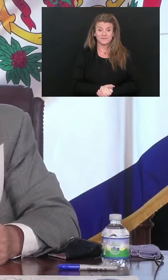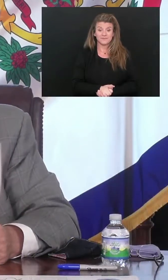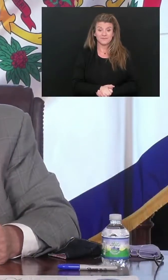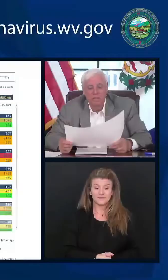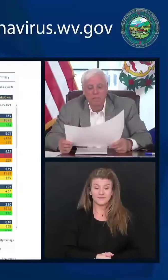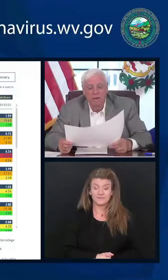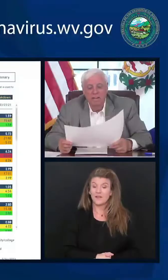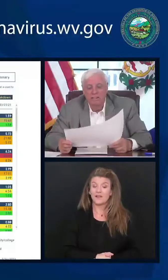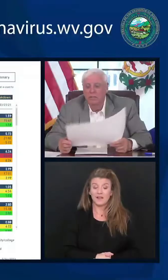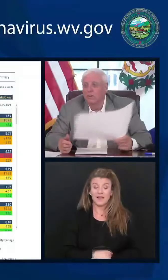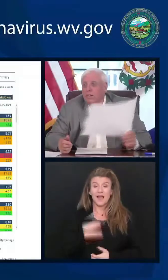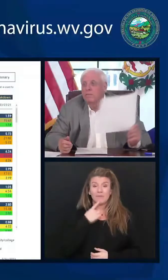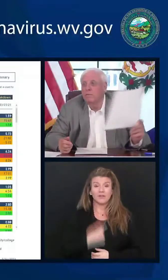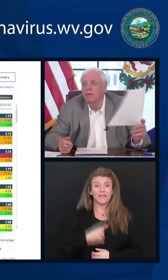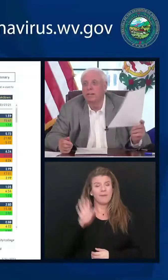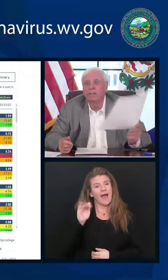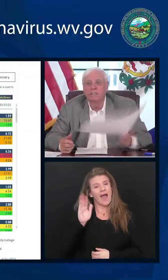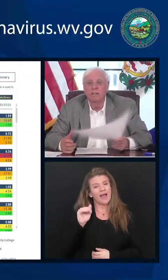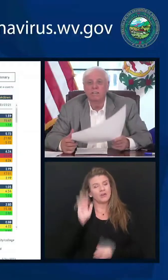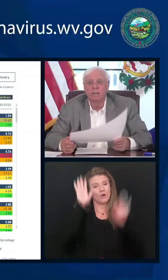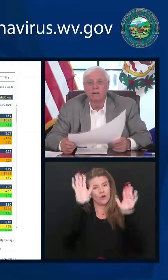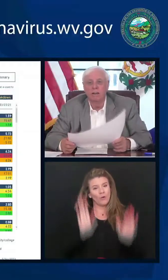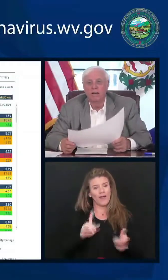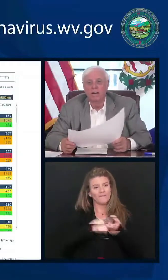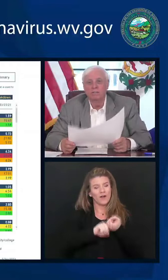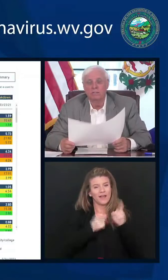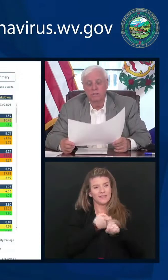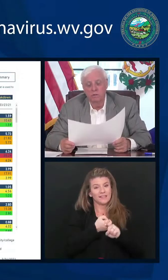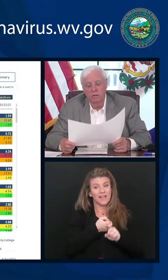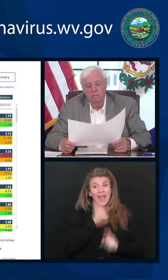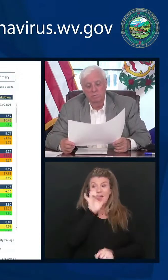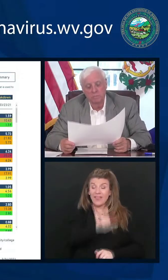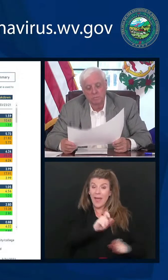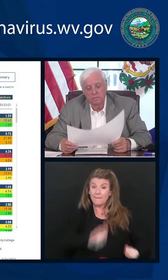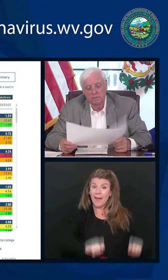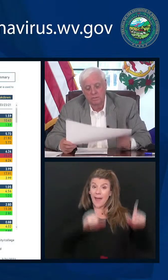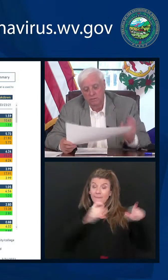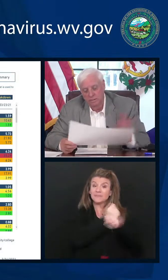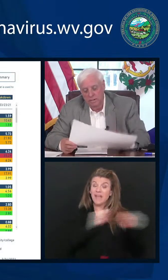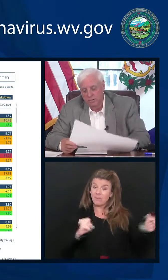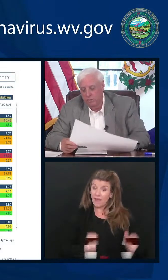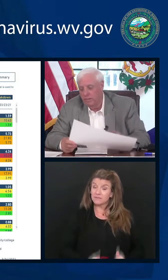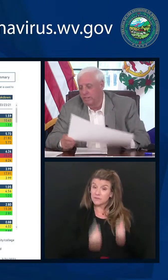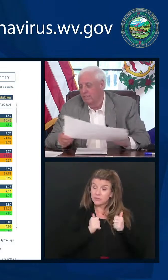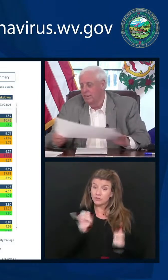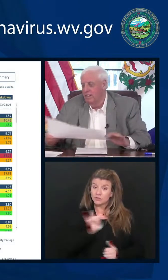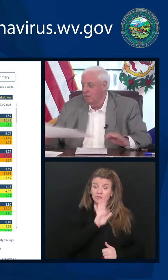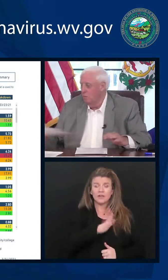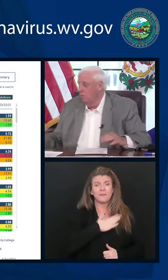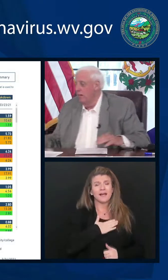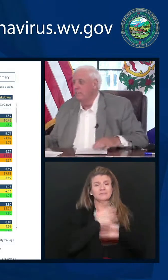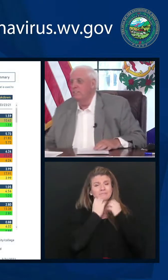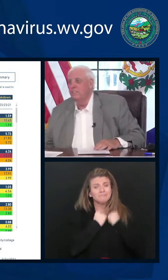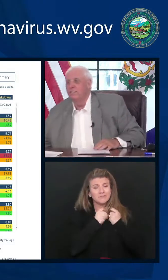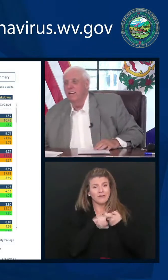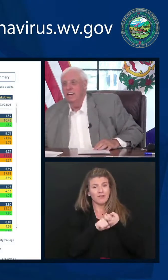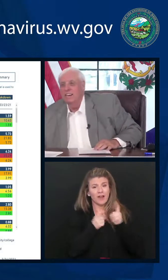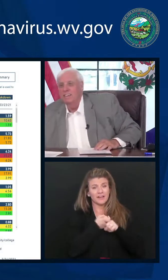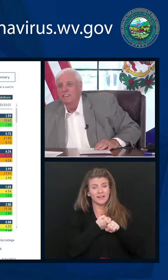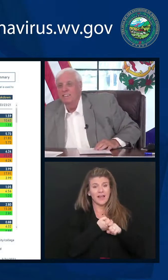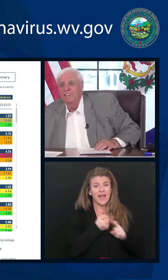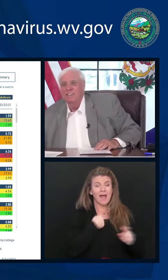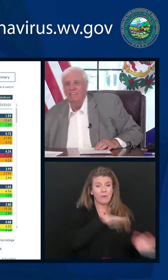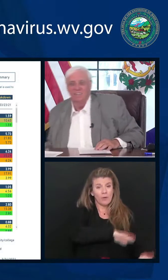I'm going to say bye to a great friend that saved a lot of lives. So dear friend, I'm going to pass you to the